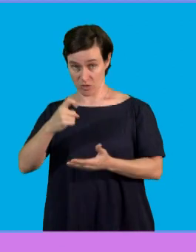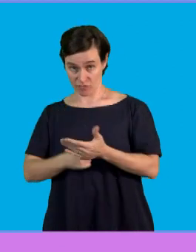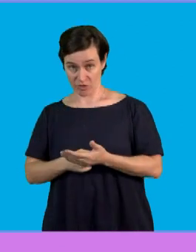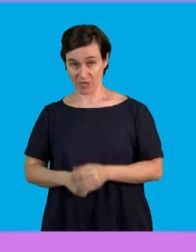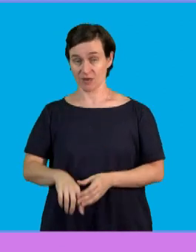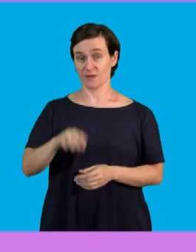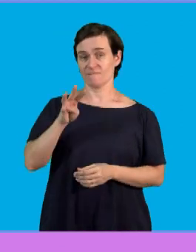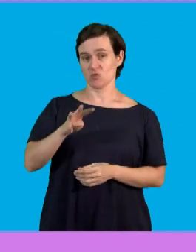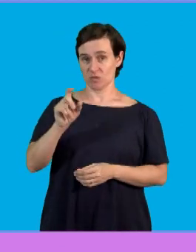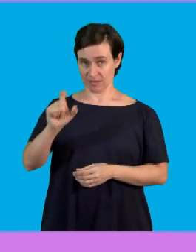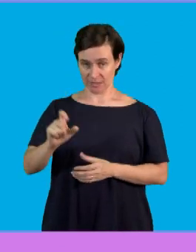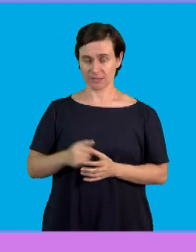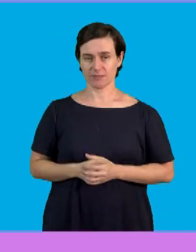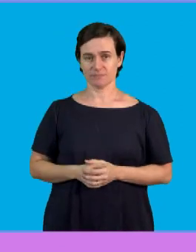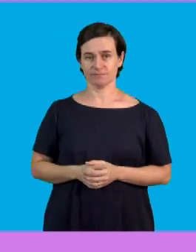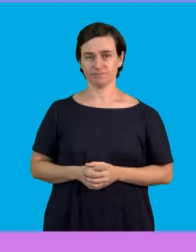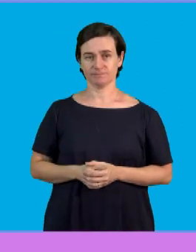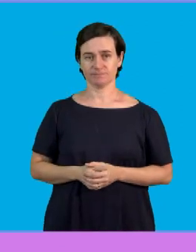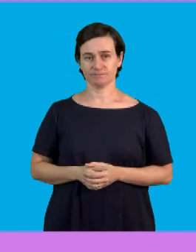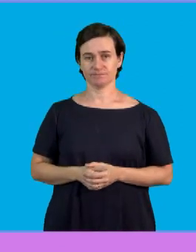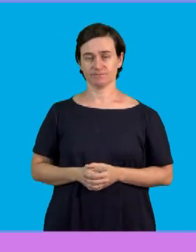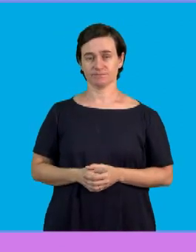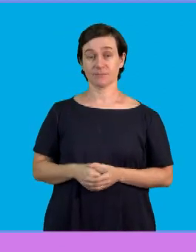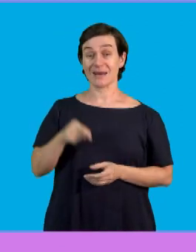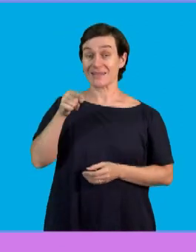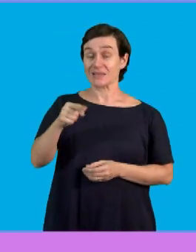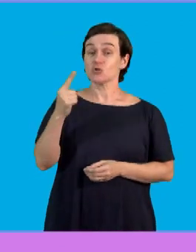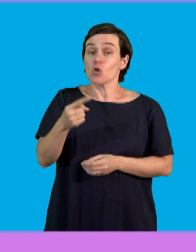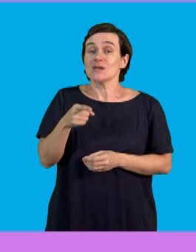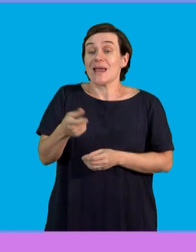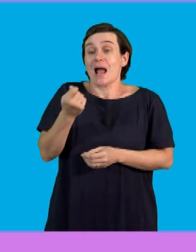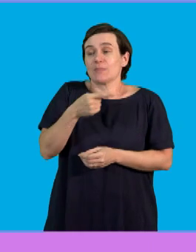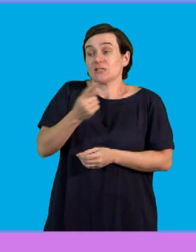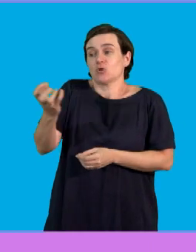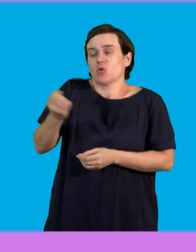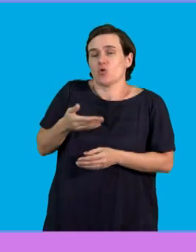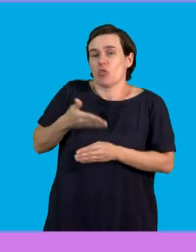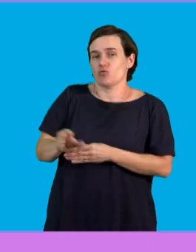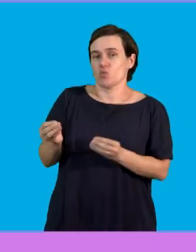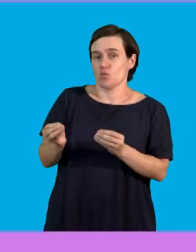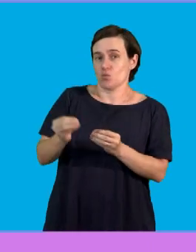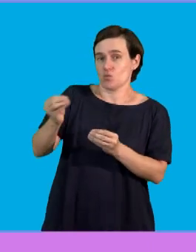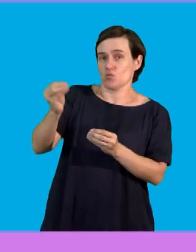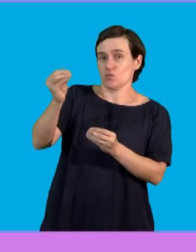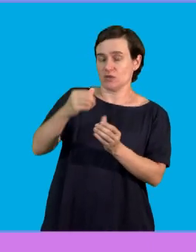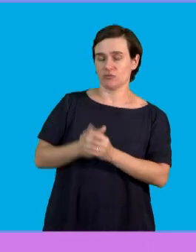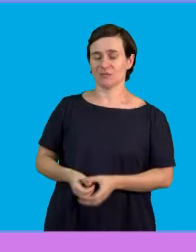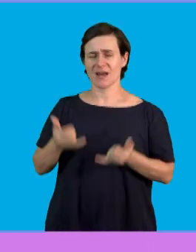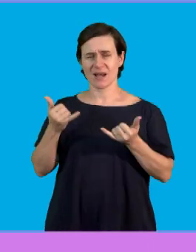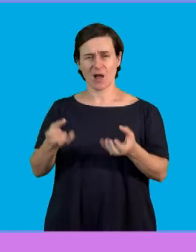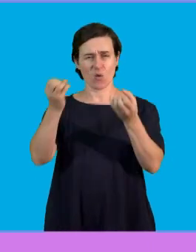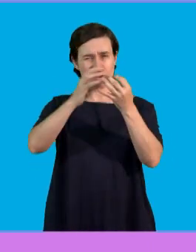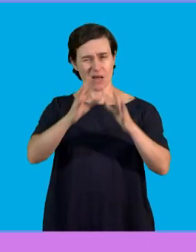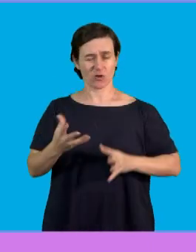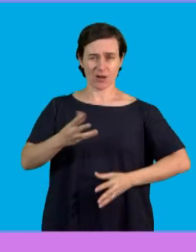5,851 rand 14 cents. But that's now, it's only the interest. So now let us calculate